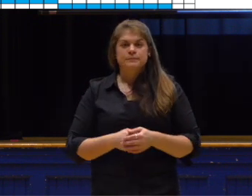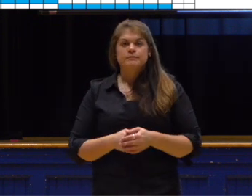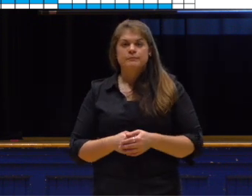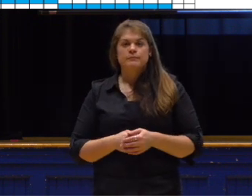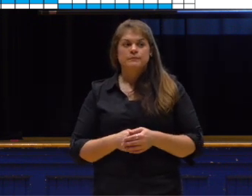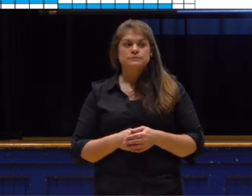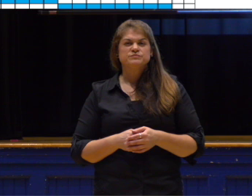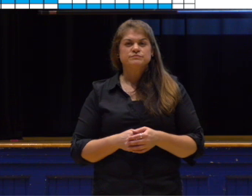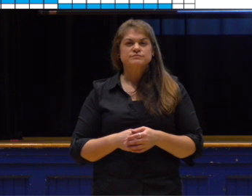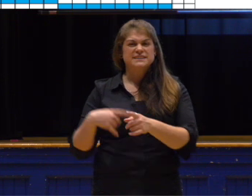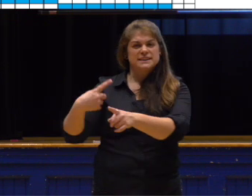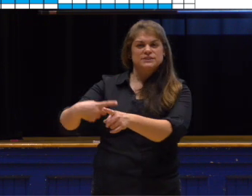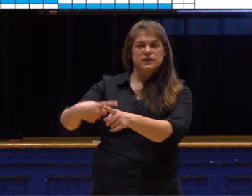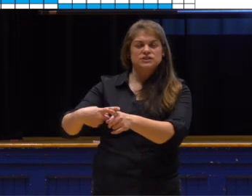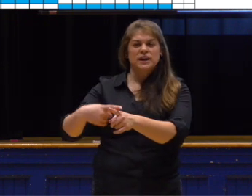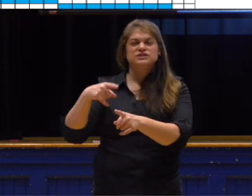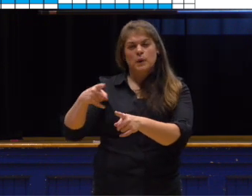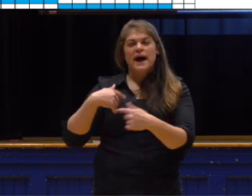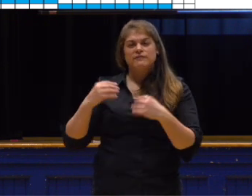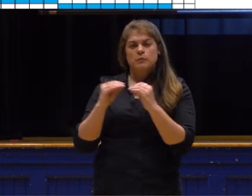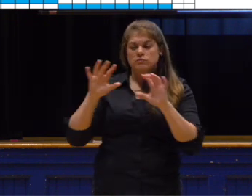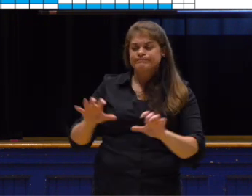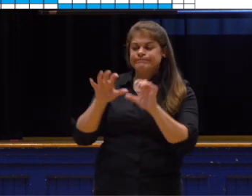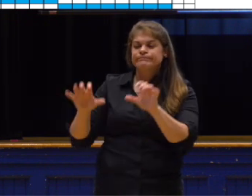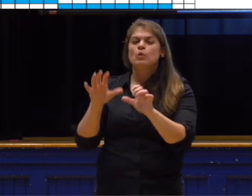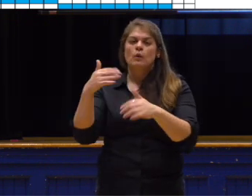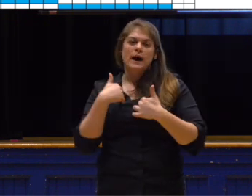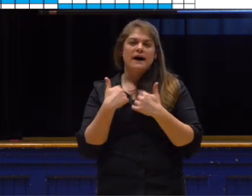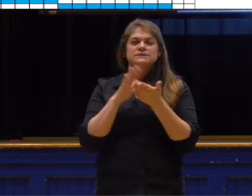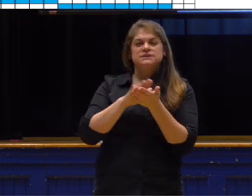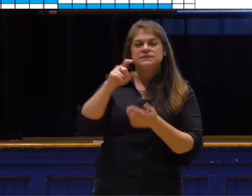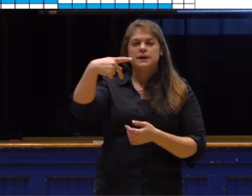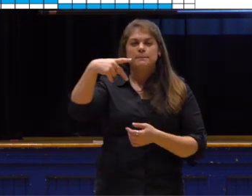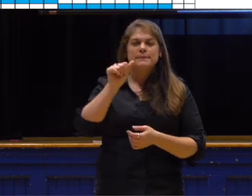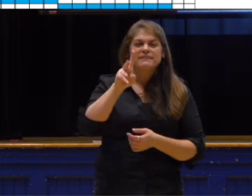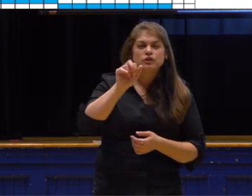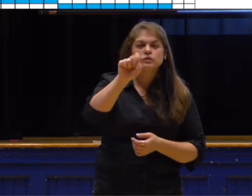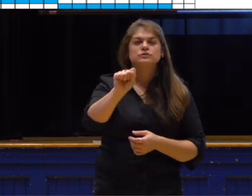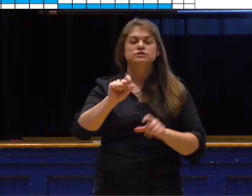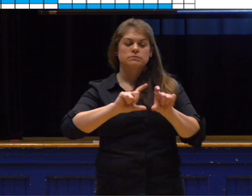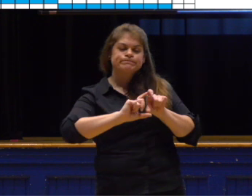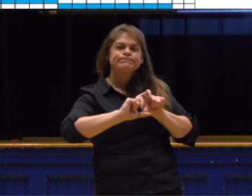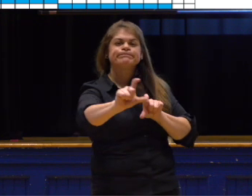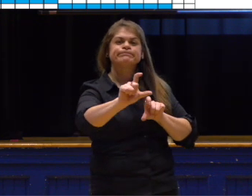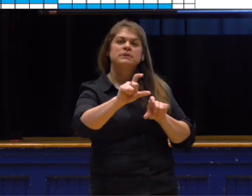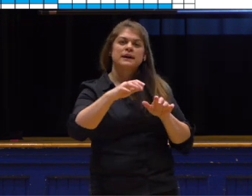the X intersection. These areas will have decorative items such as cement concrete pavers, raised granite walls for